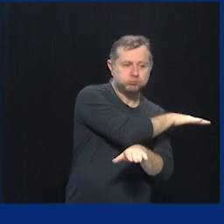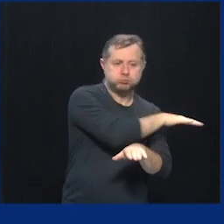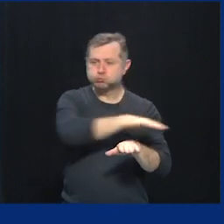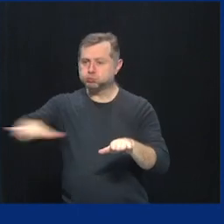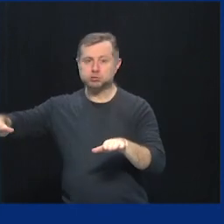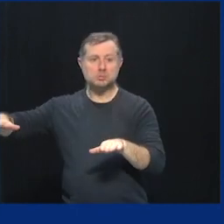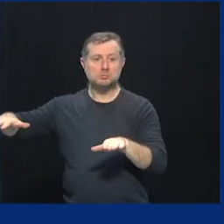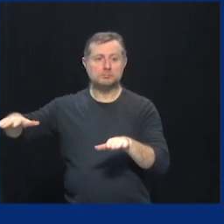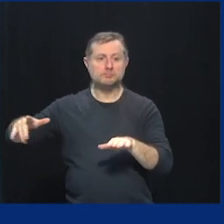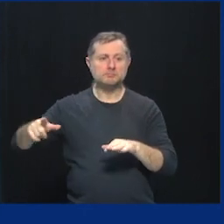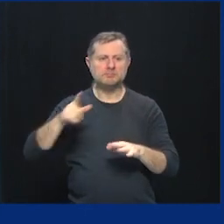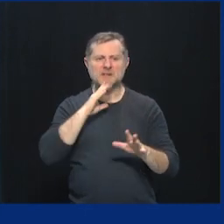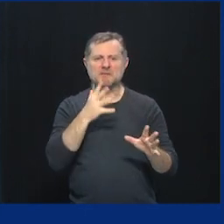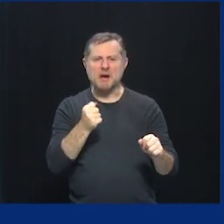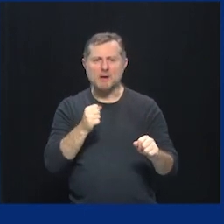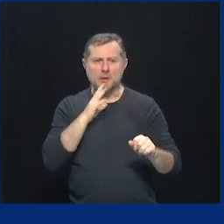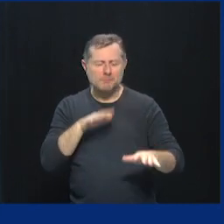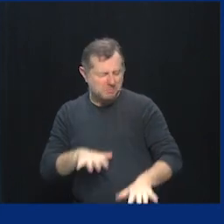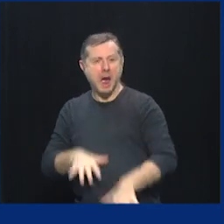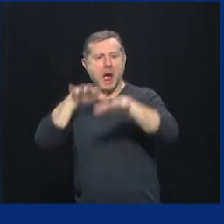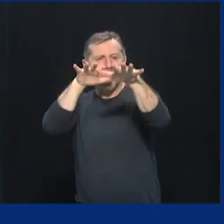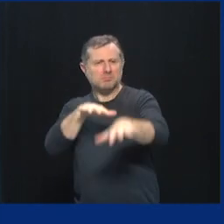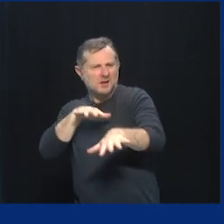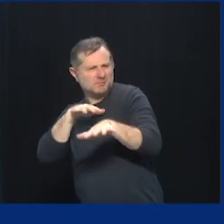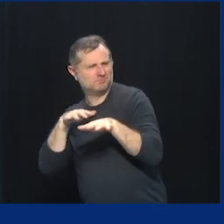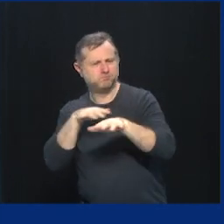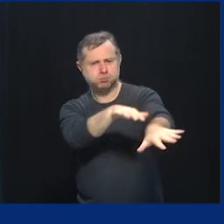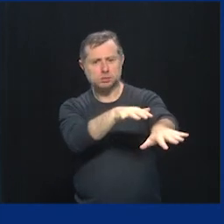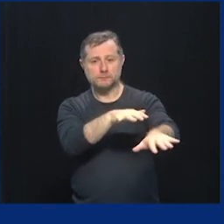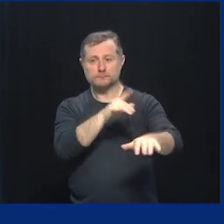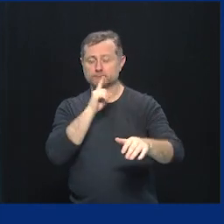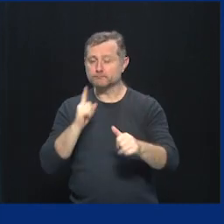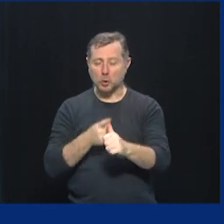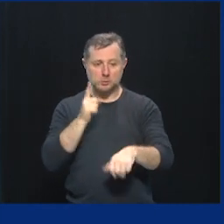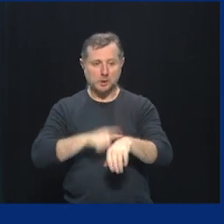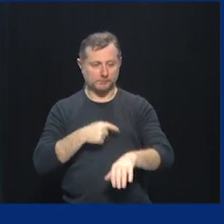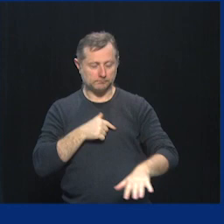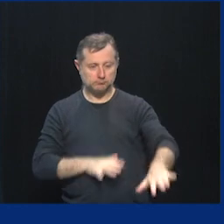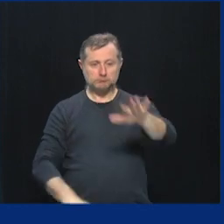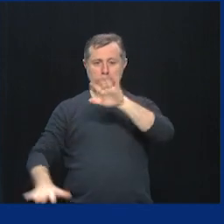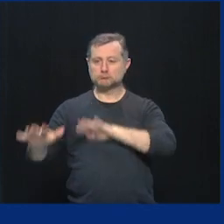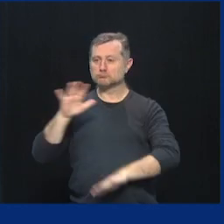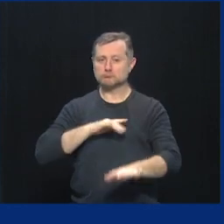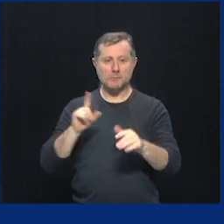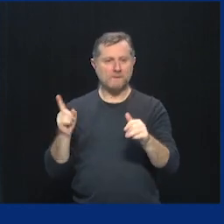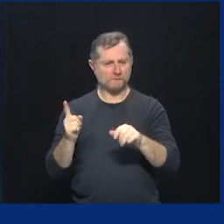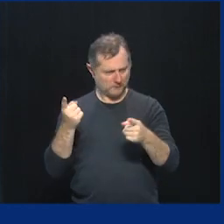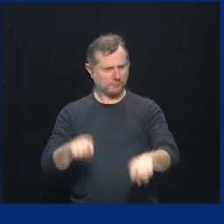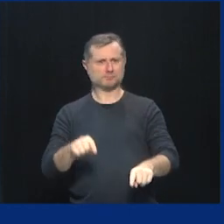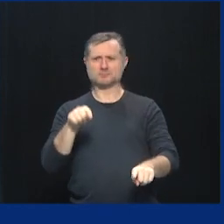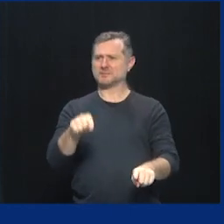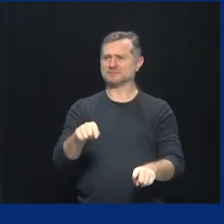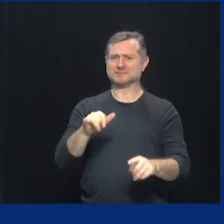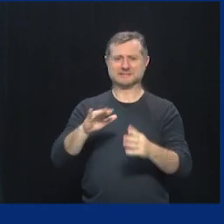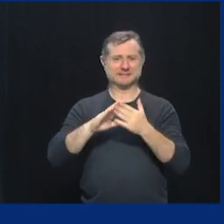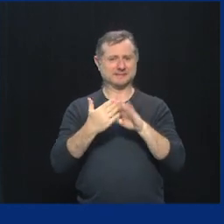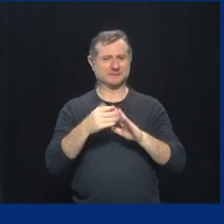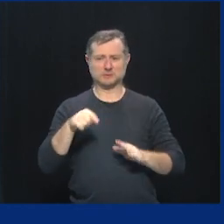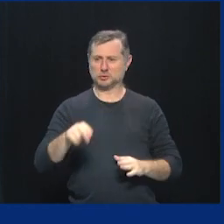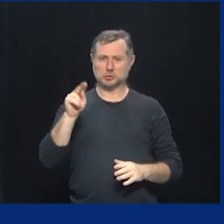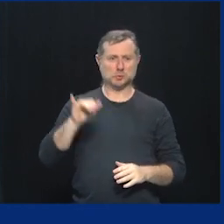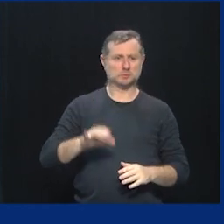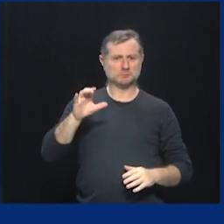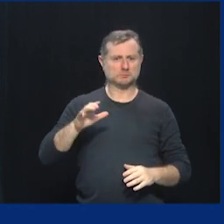unknown before. This is the first time we've had a flash flood event of this proportion in the city of New York and in the outlying